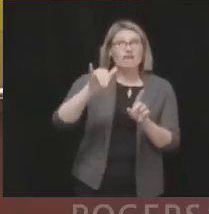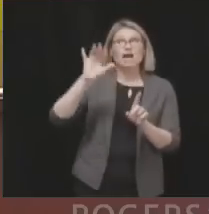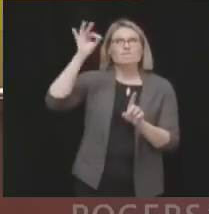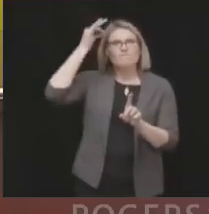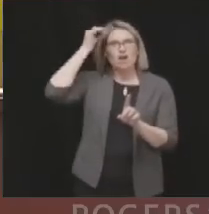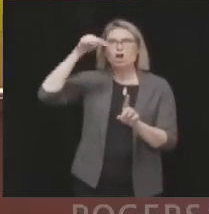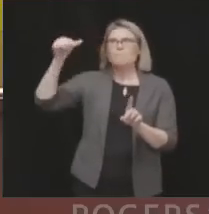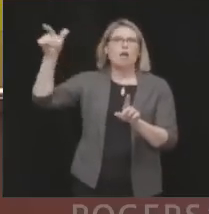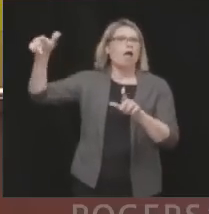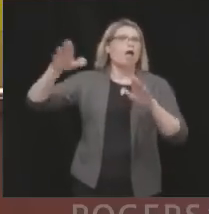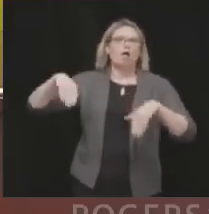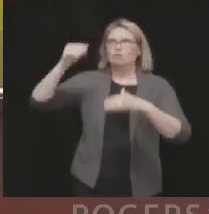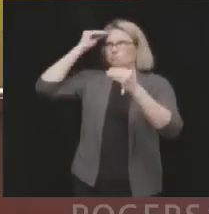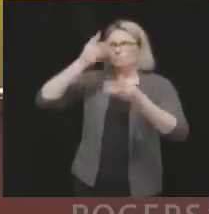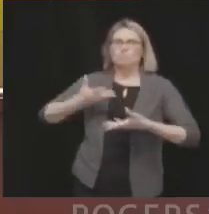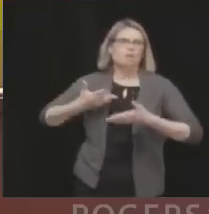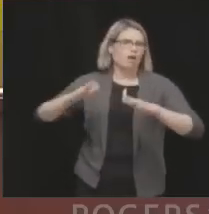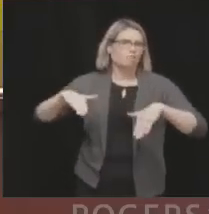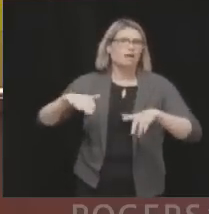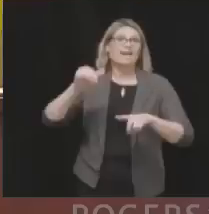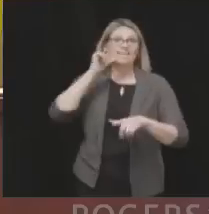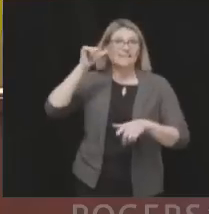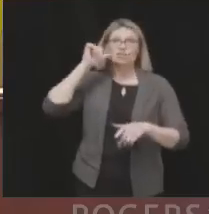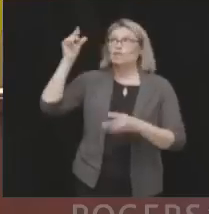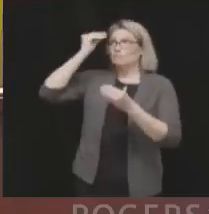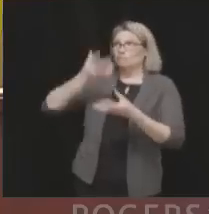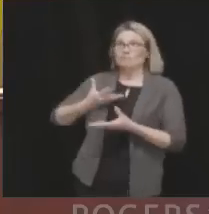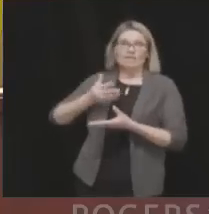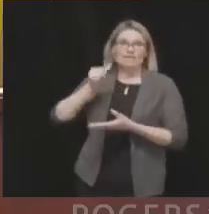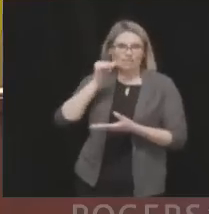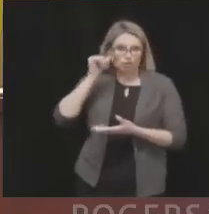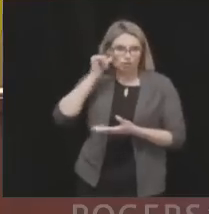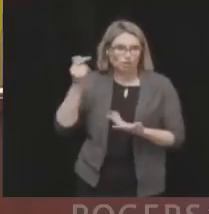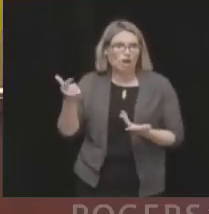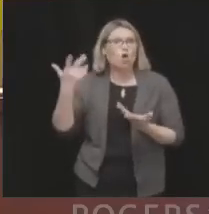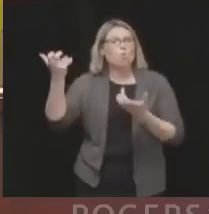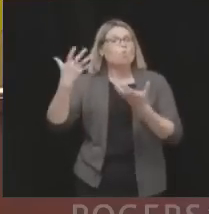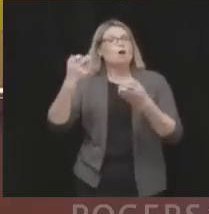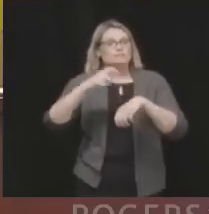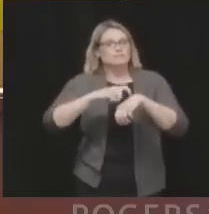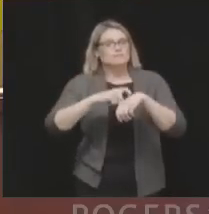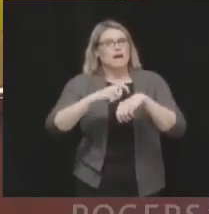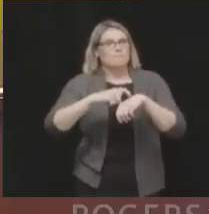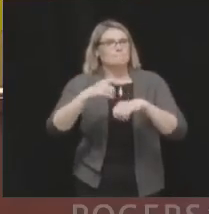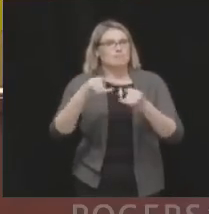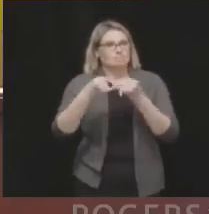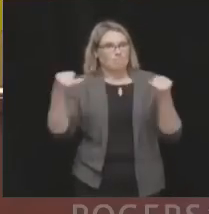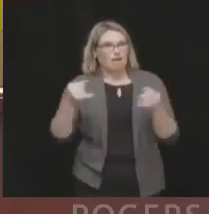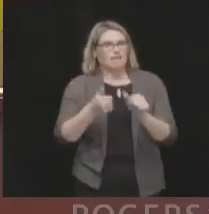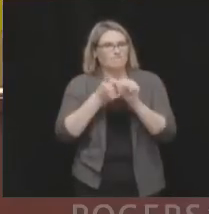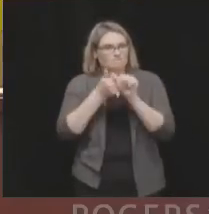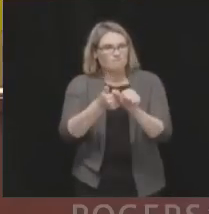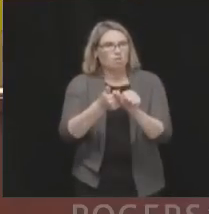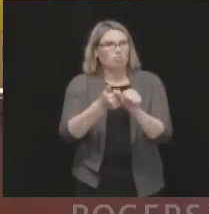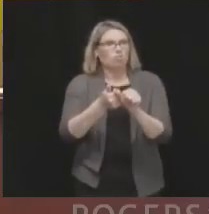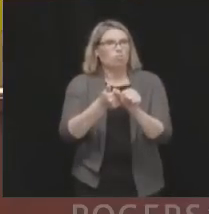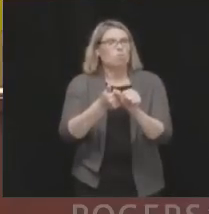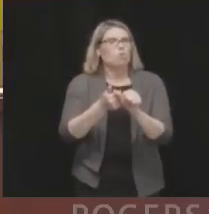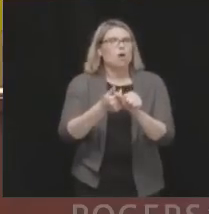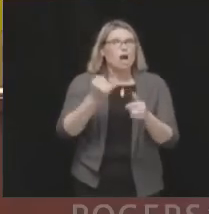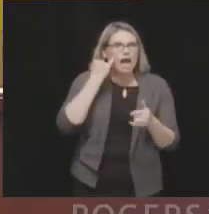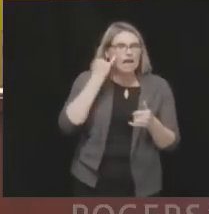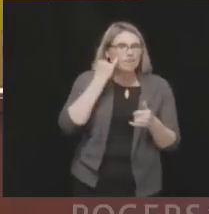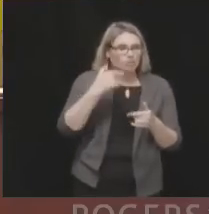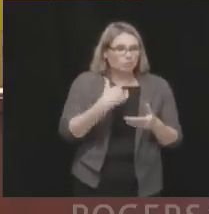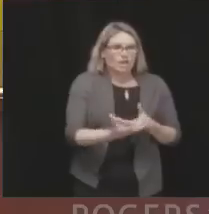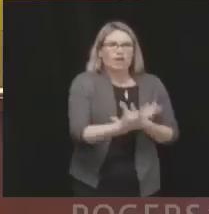many businesses that it was very much a concern to them. So it was a case of making a decision that it seems to be very relevant in the